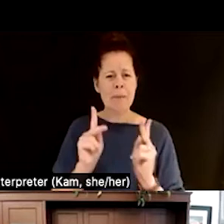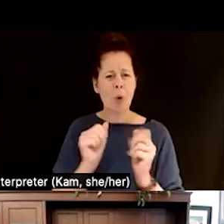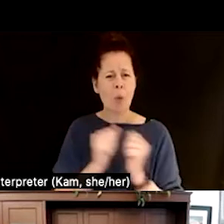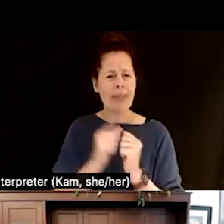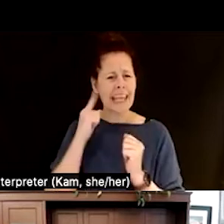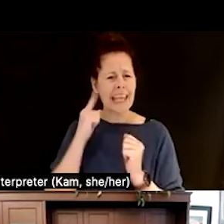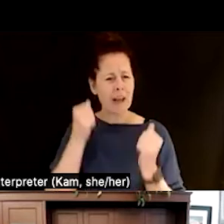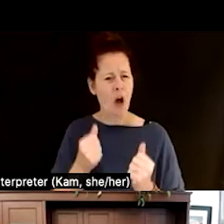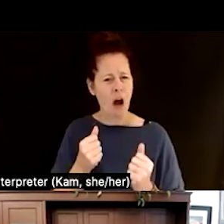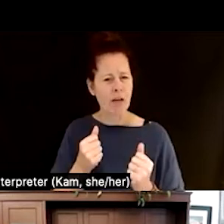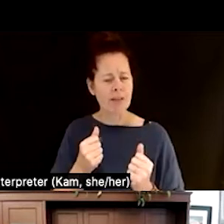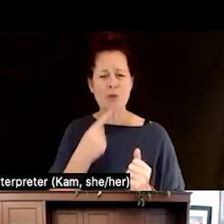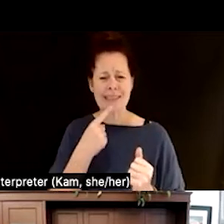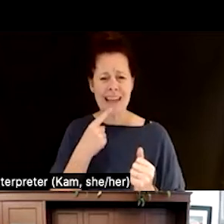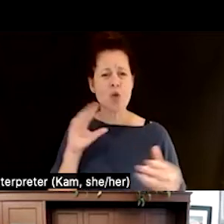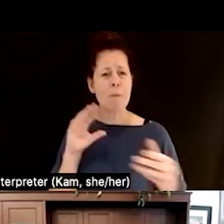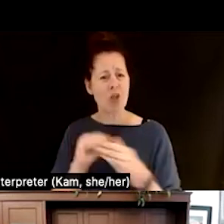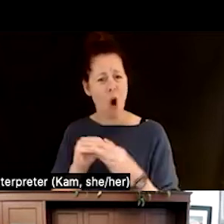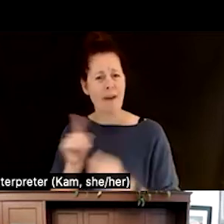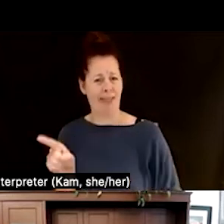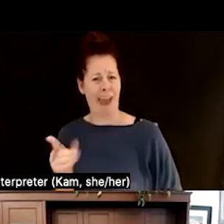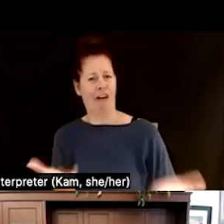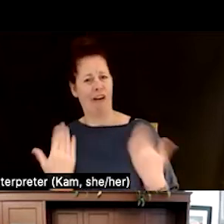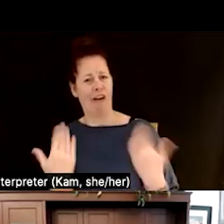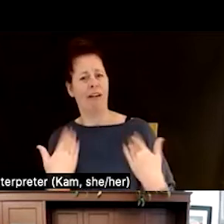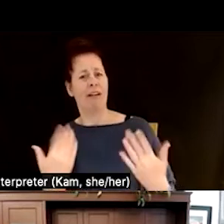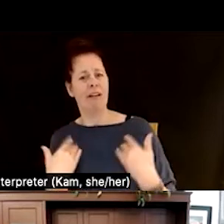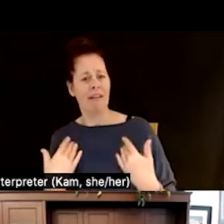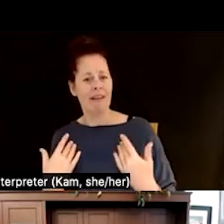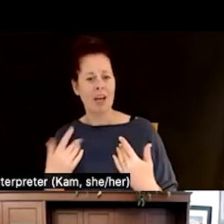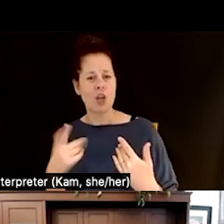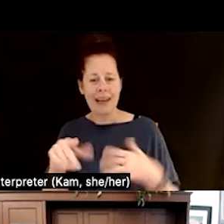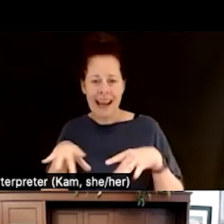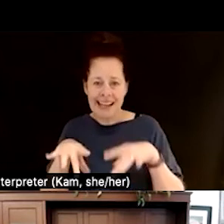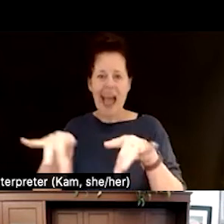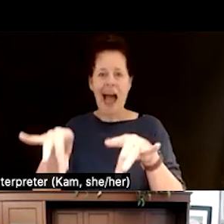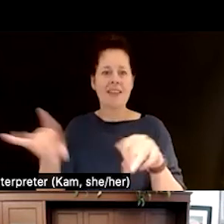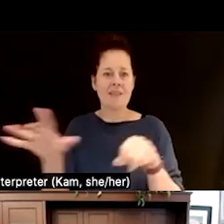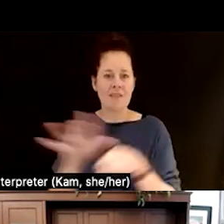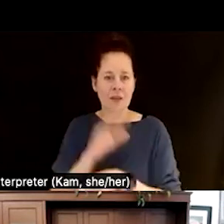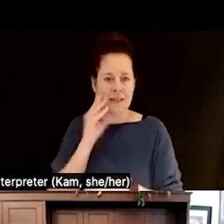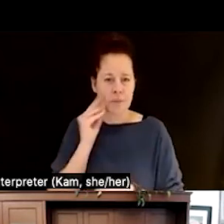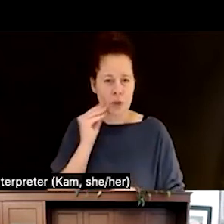can get an entire experience? And I'm really interested to how people are doing that.